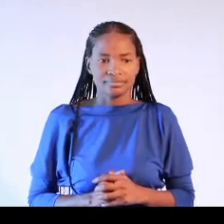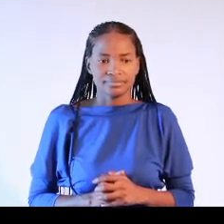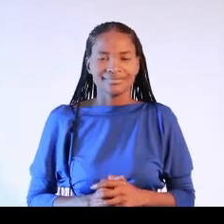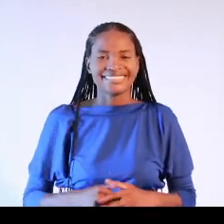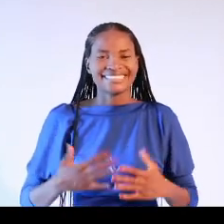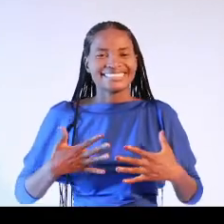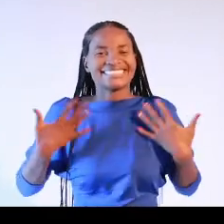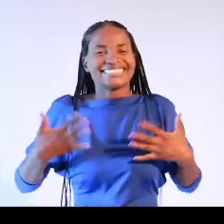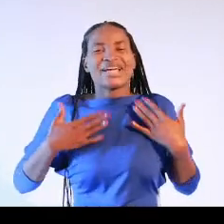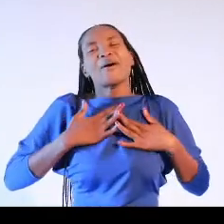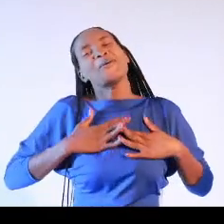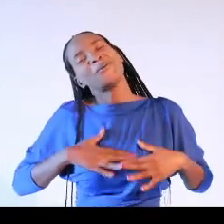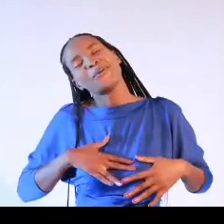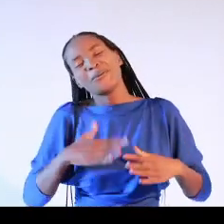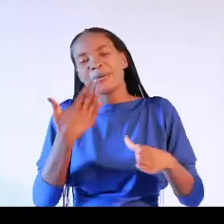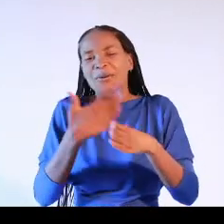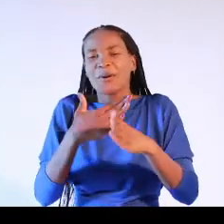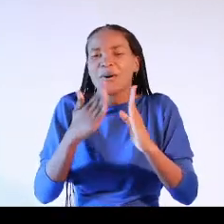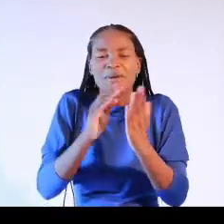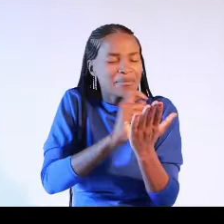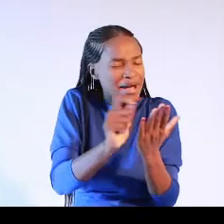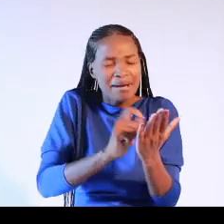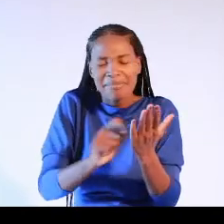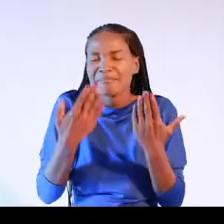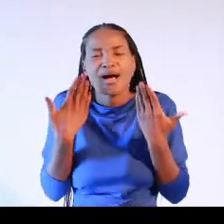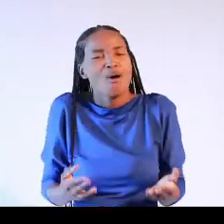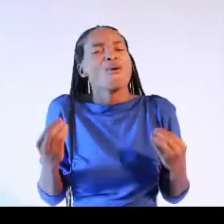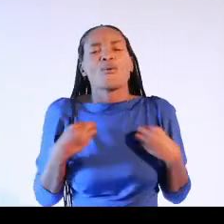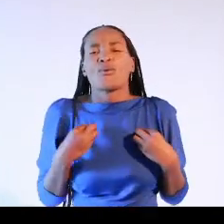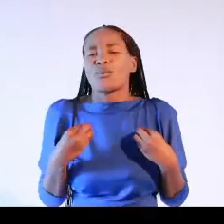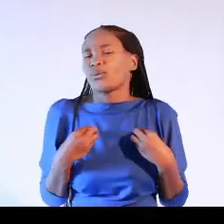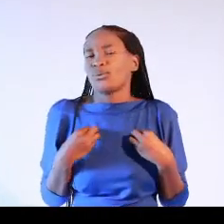Finally, I can do my homework without getting tired.